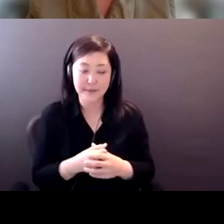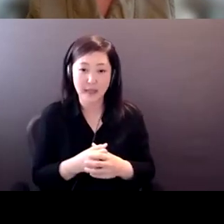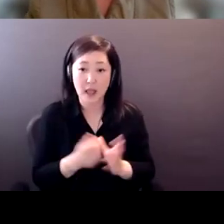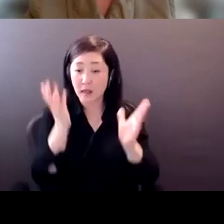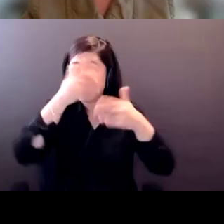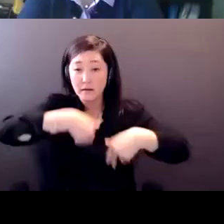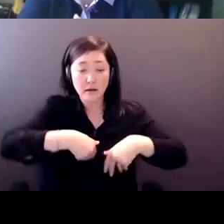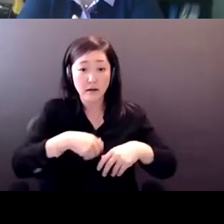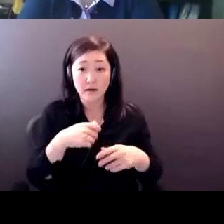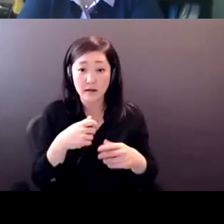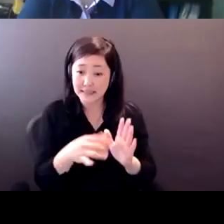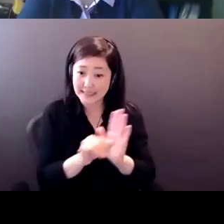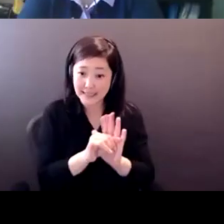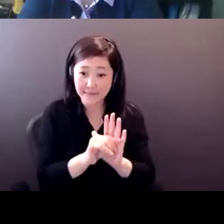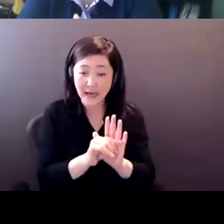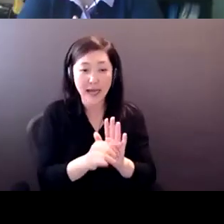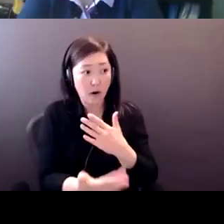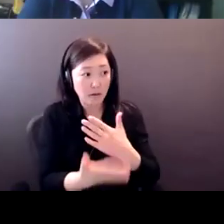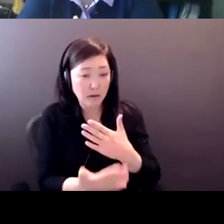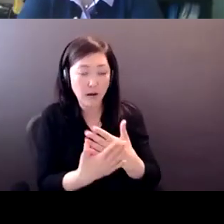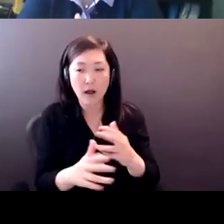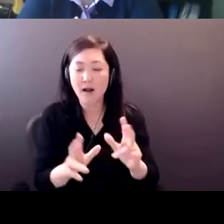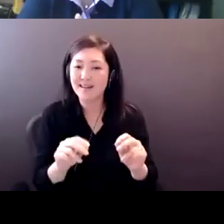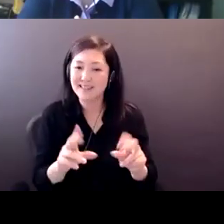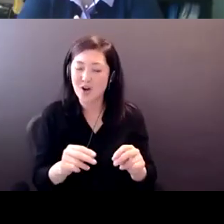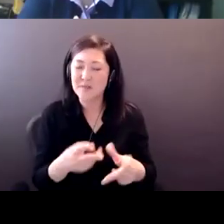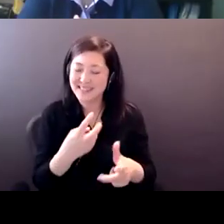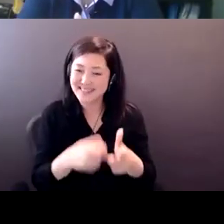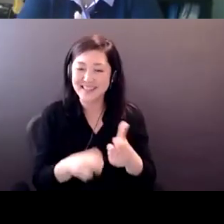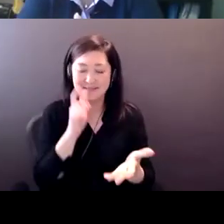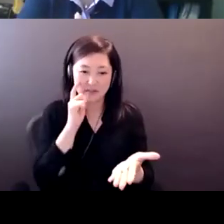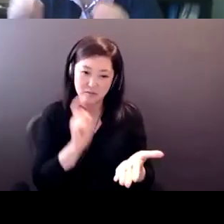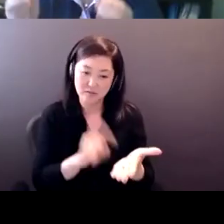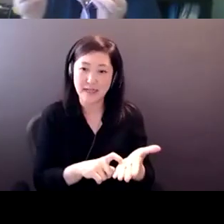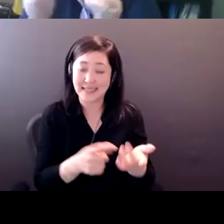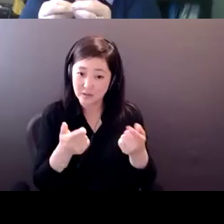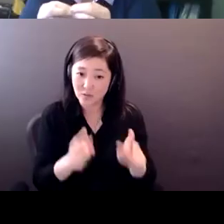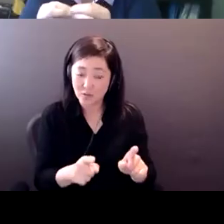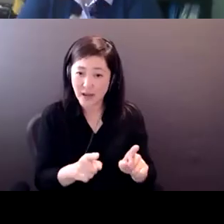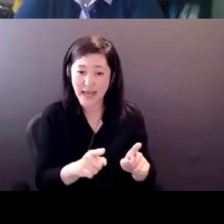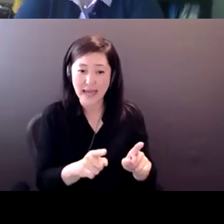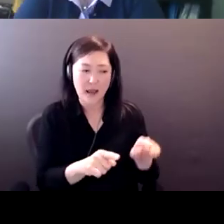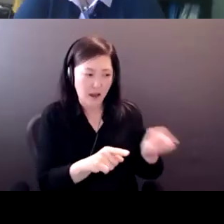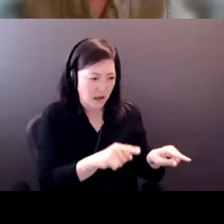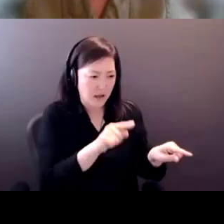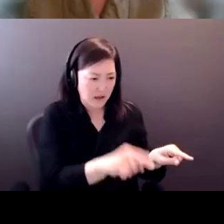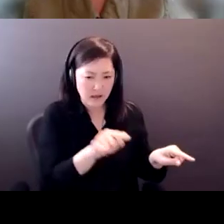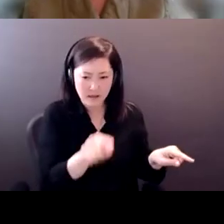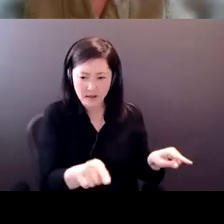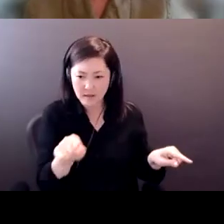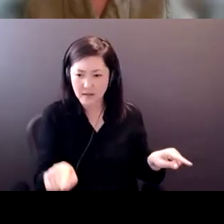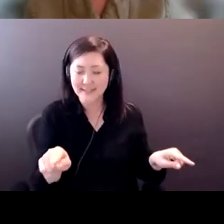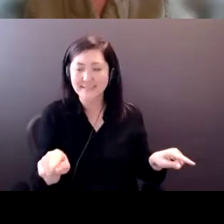the individual warning signs, but difficulty recognizing when those signs together represent